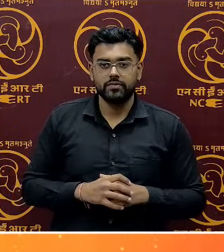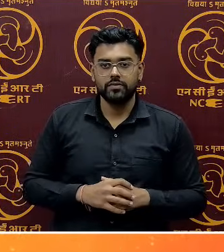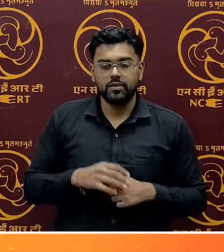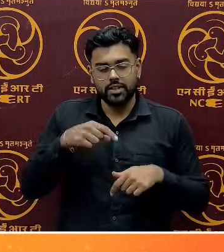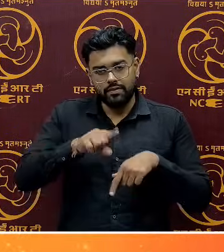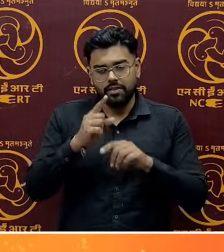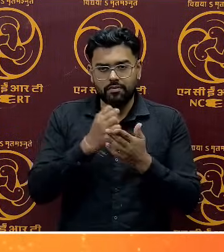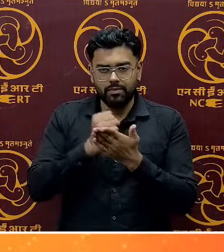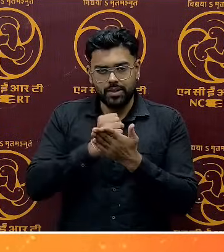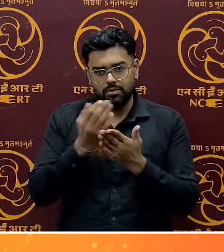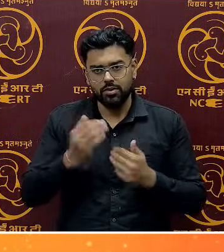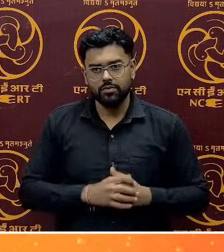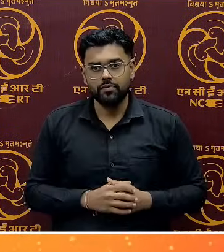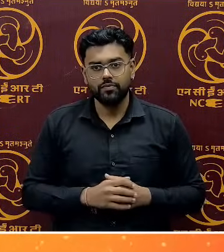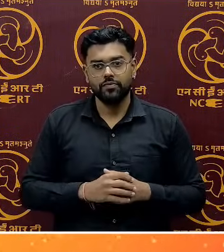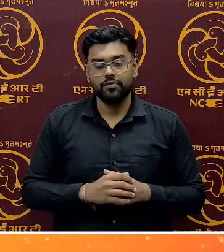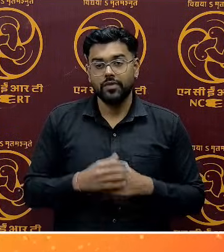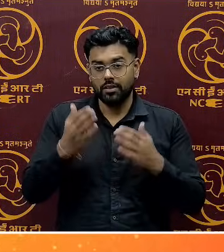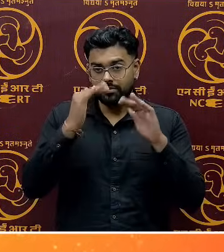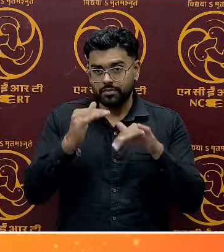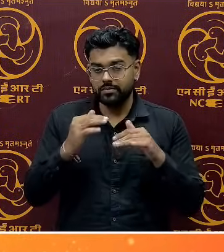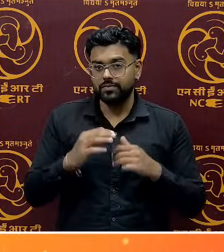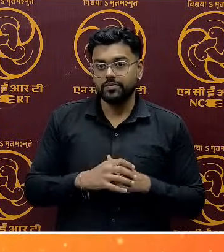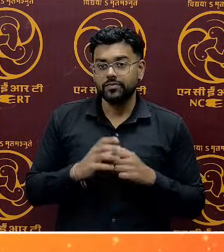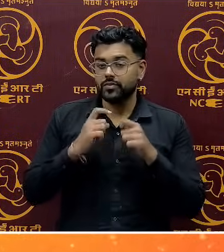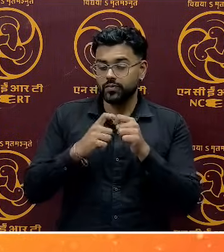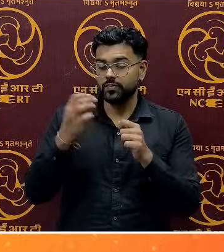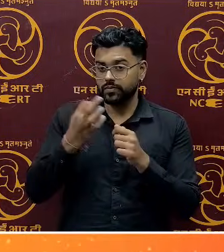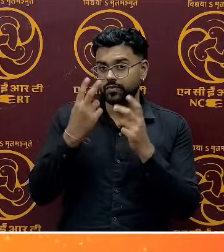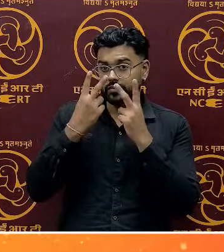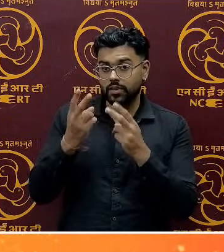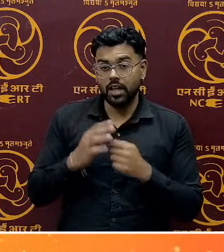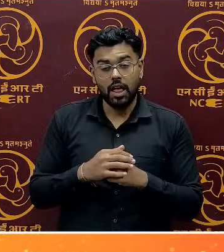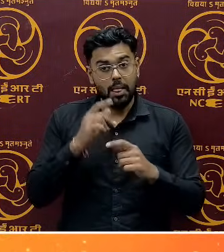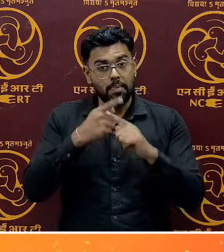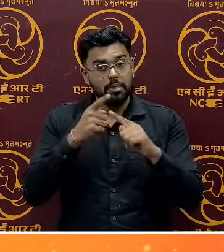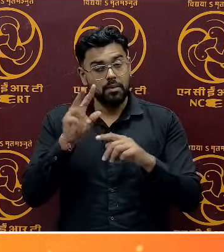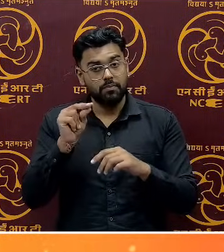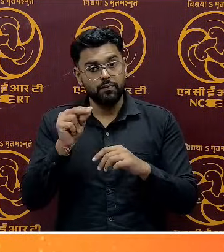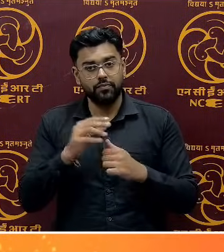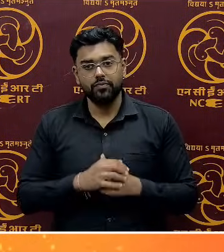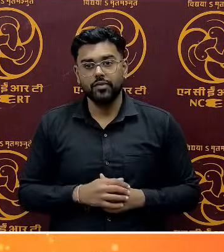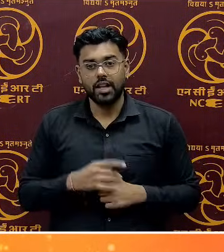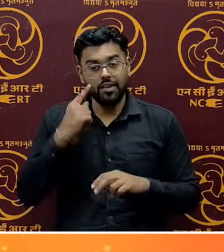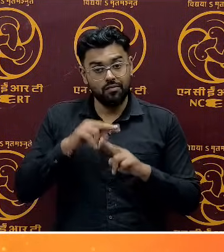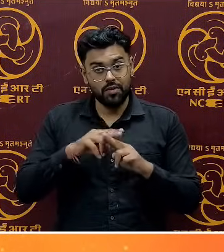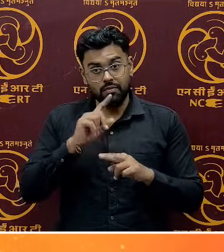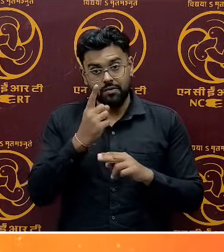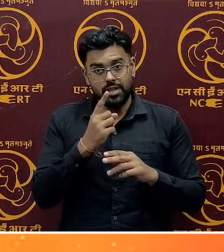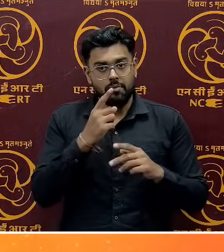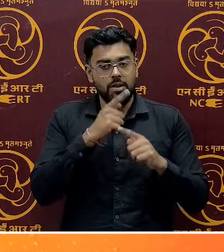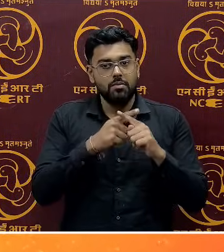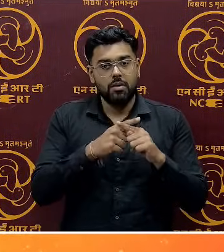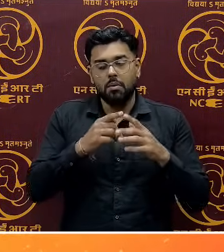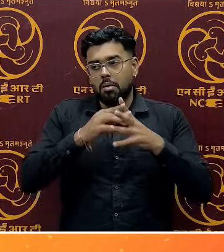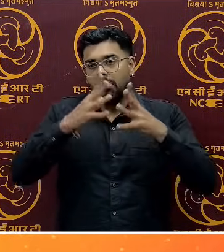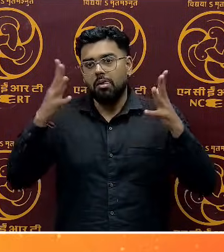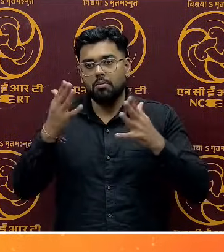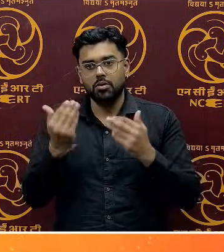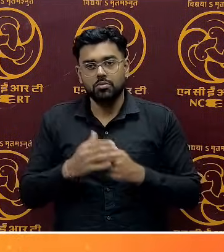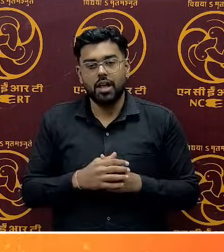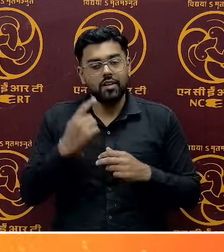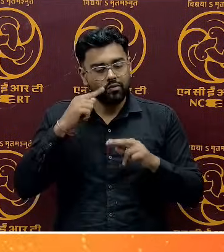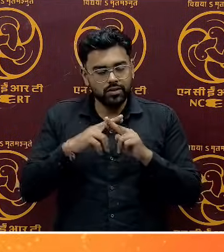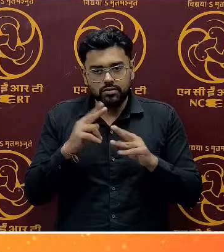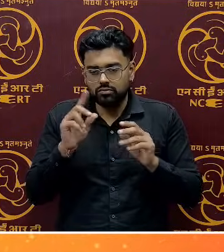try this. Find prime factorization of these numbers without multiplying first. If I multiply, Harpreet, I will get a big number. Yeah.